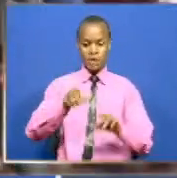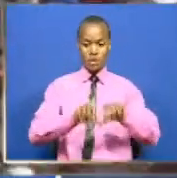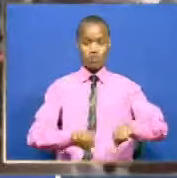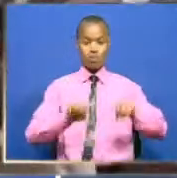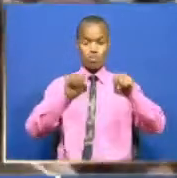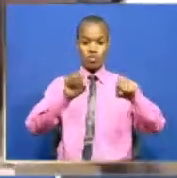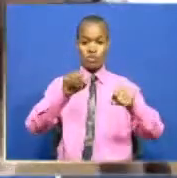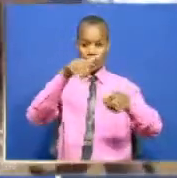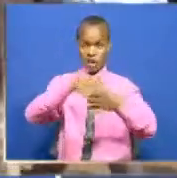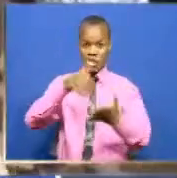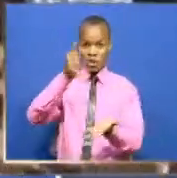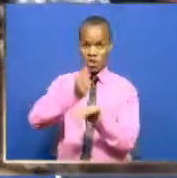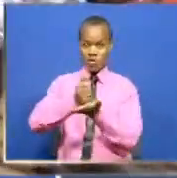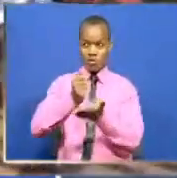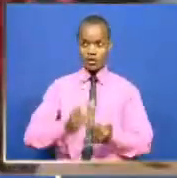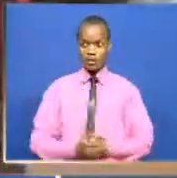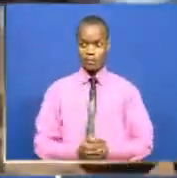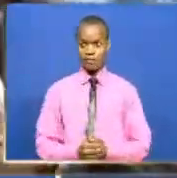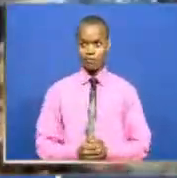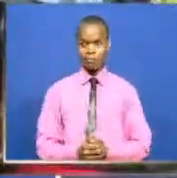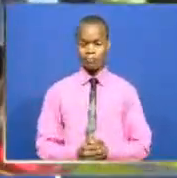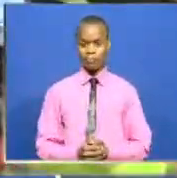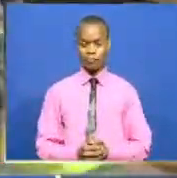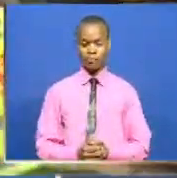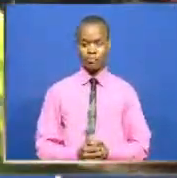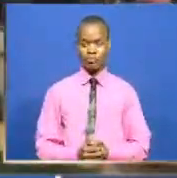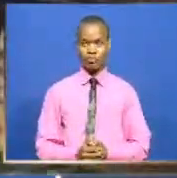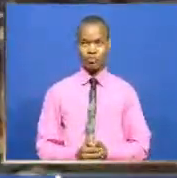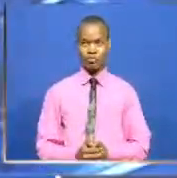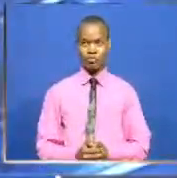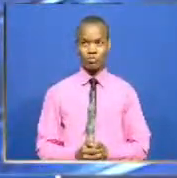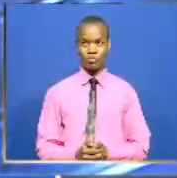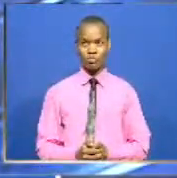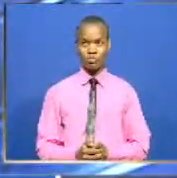yako. Timothy Kipnusu for Channel One News.